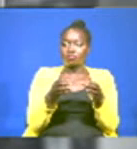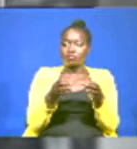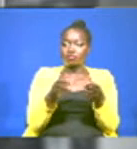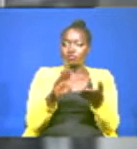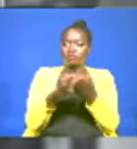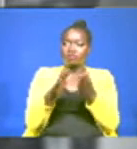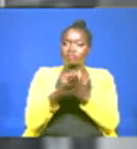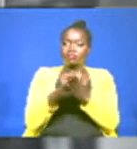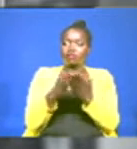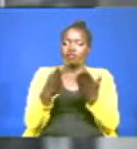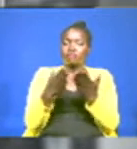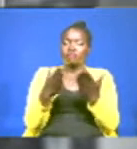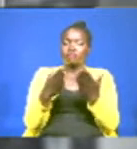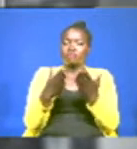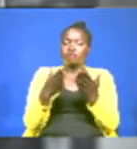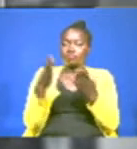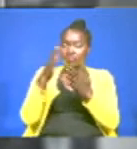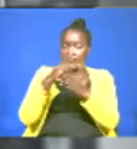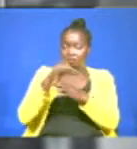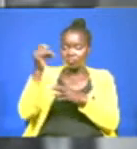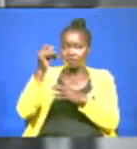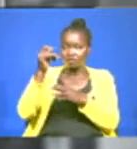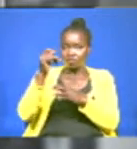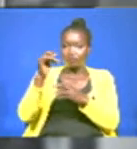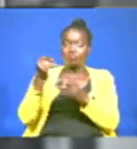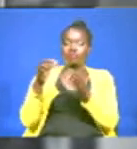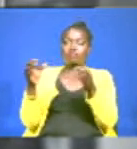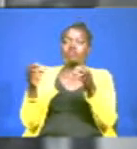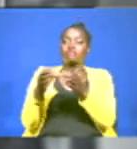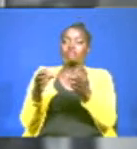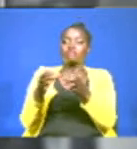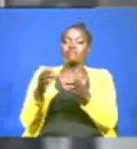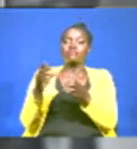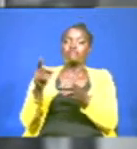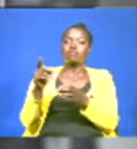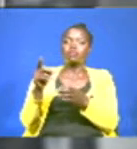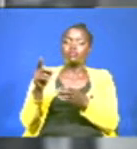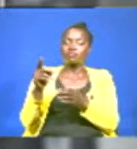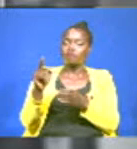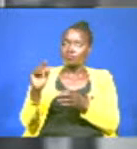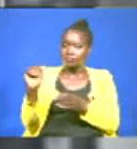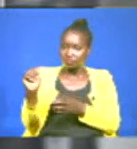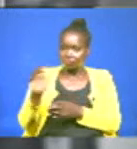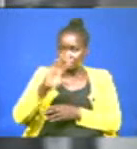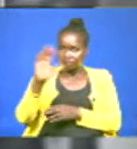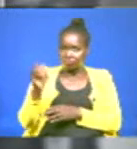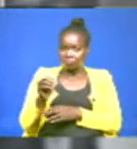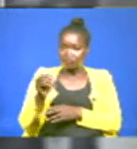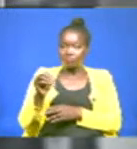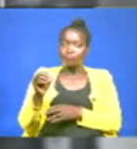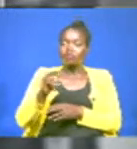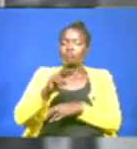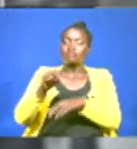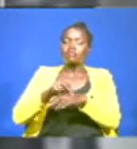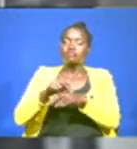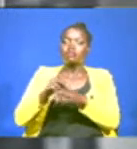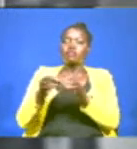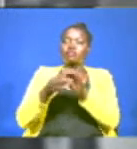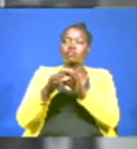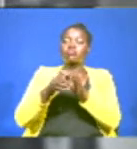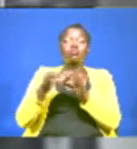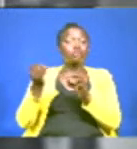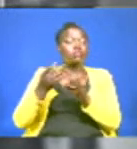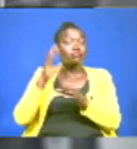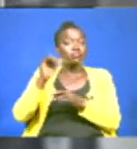interim president of one of the new parties, the Kenya African National Union, KANU, on the understanding that he